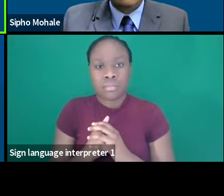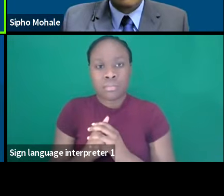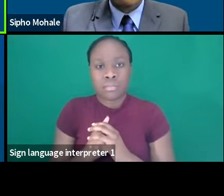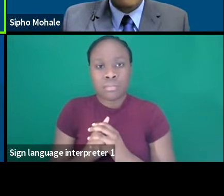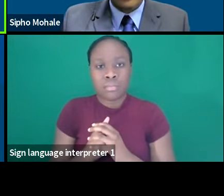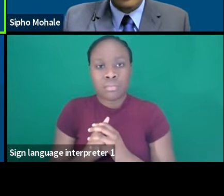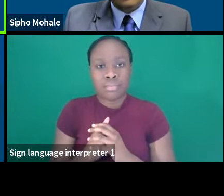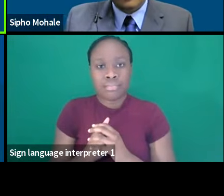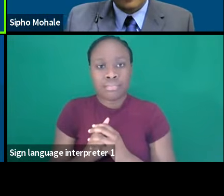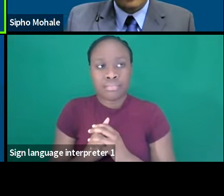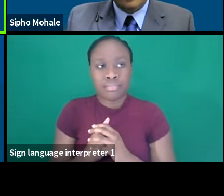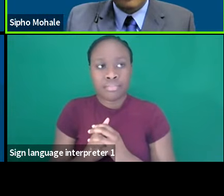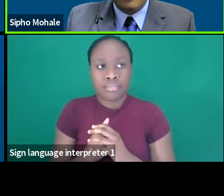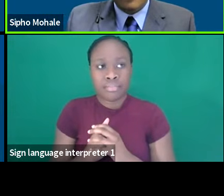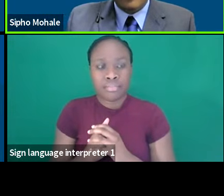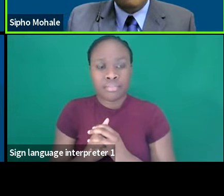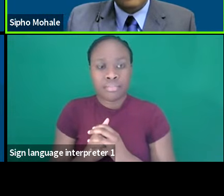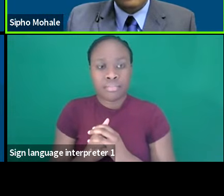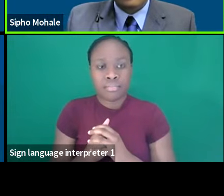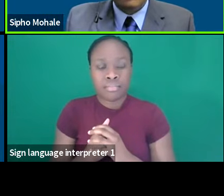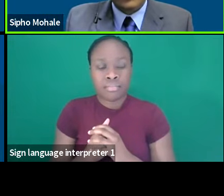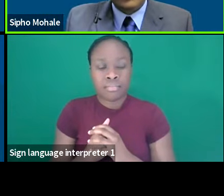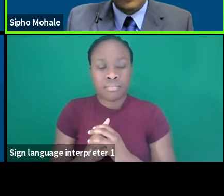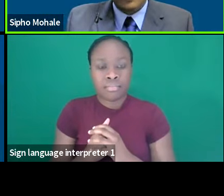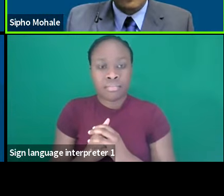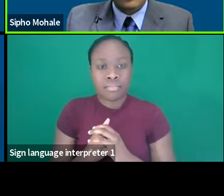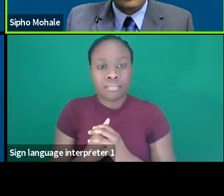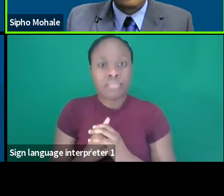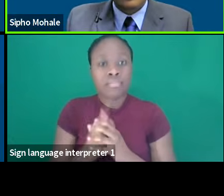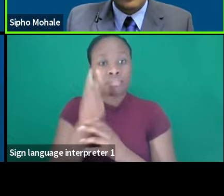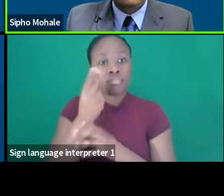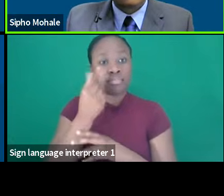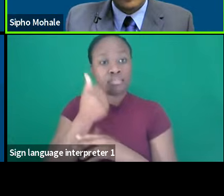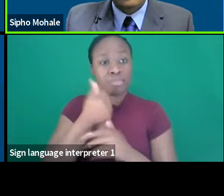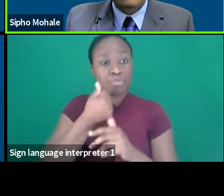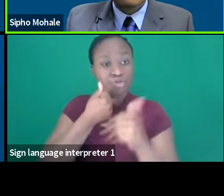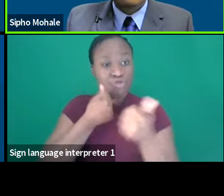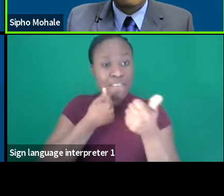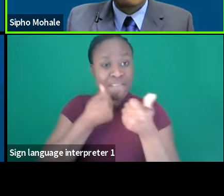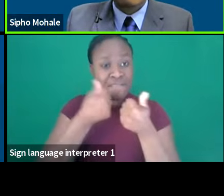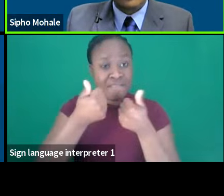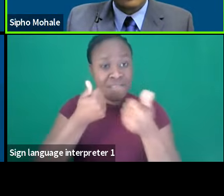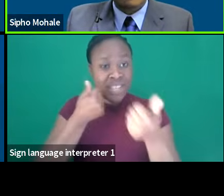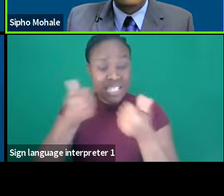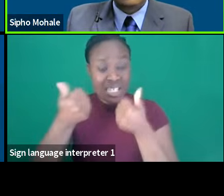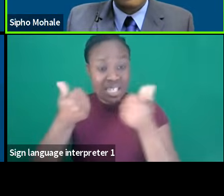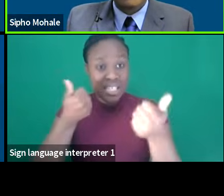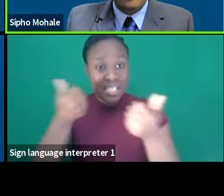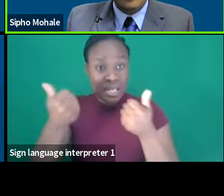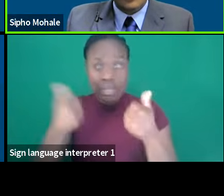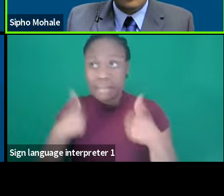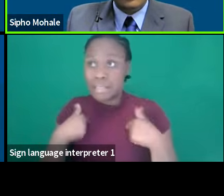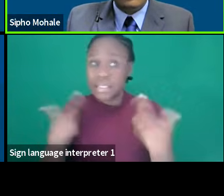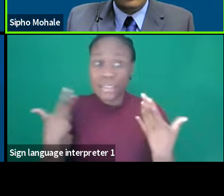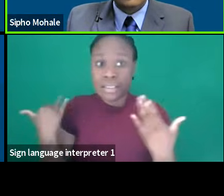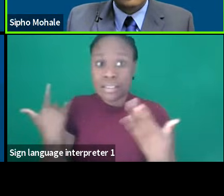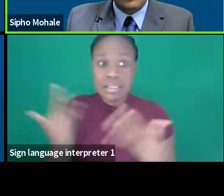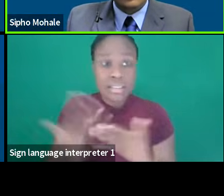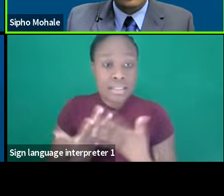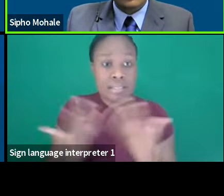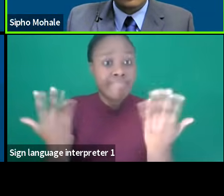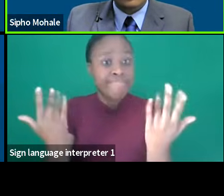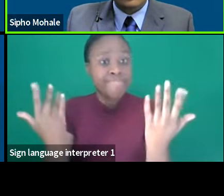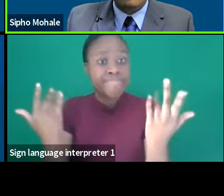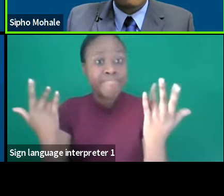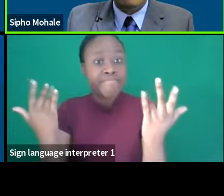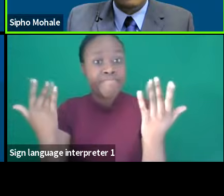In terms of a refund, which the taxpayer is waiting for a long time, and he doesn't